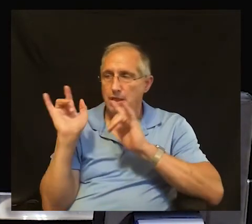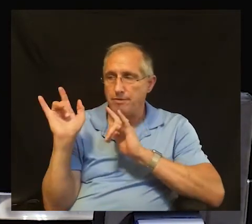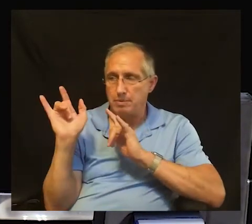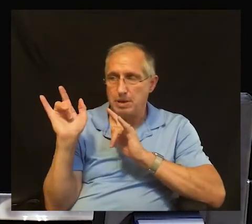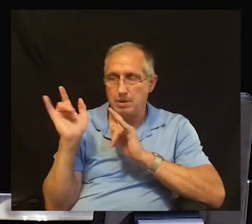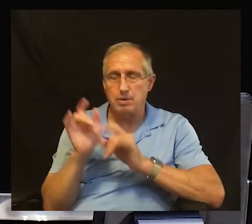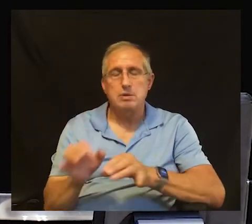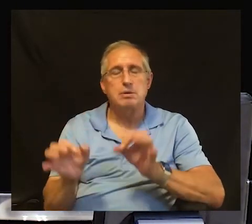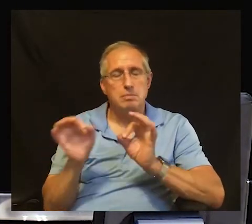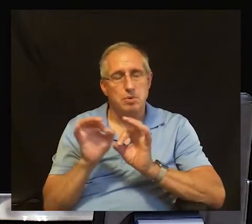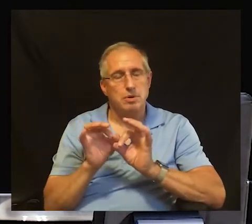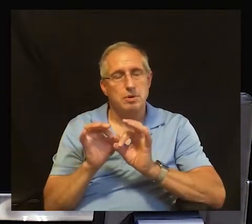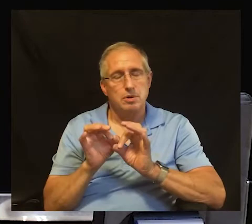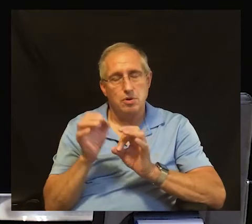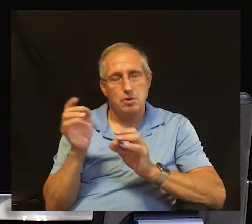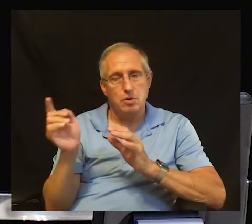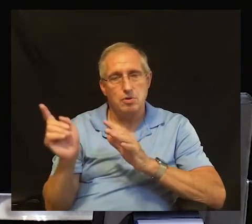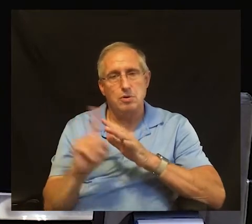Thank you for loving me.